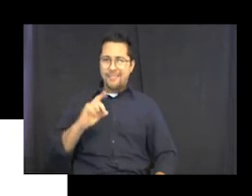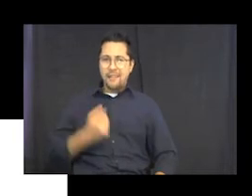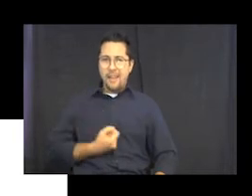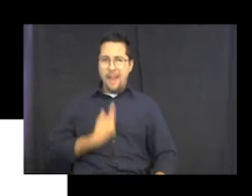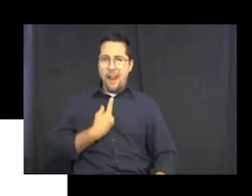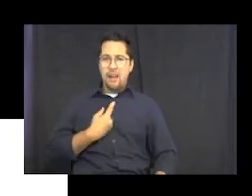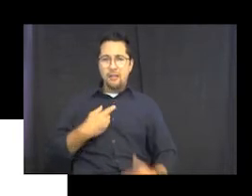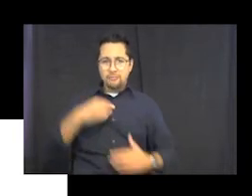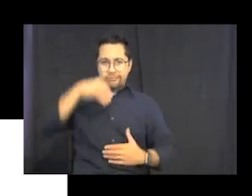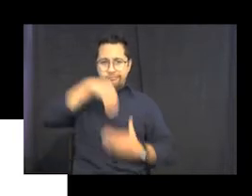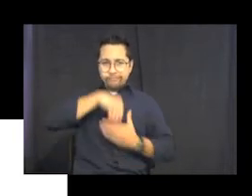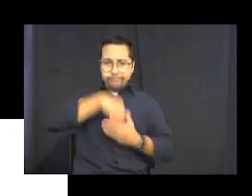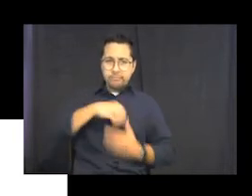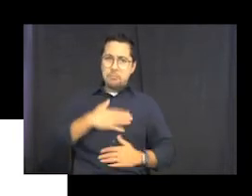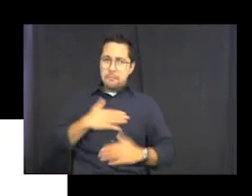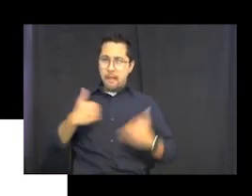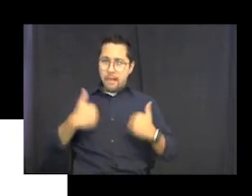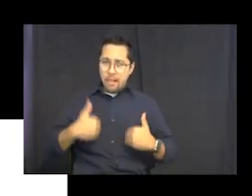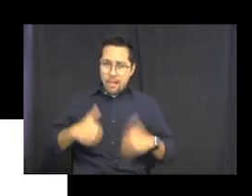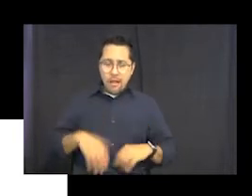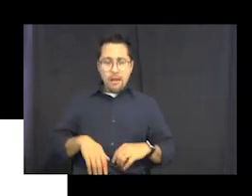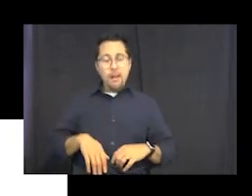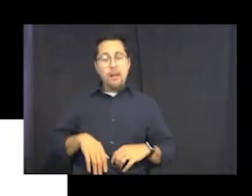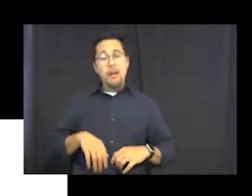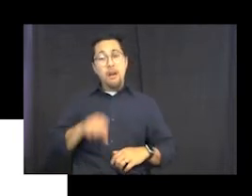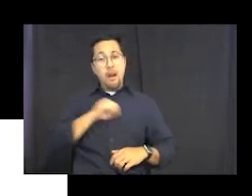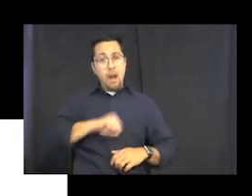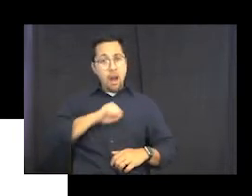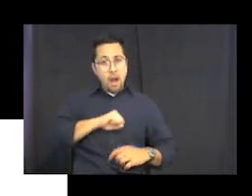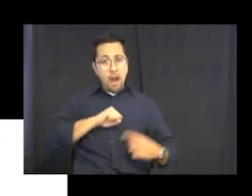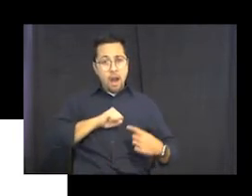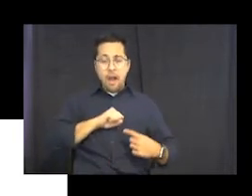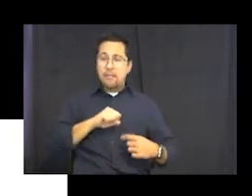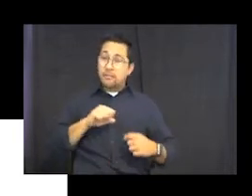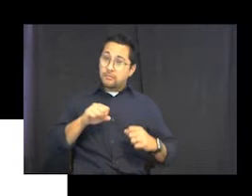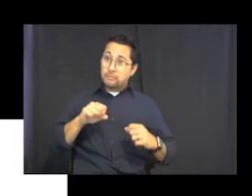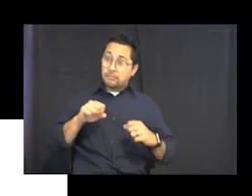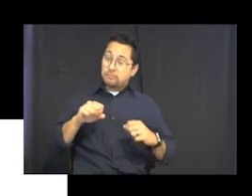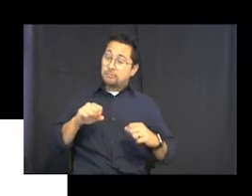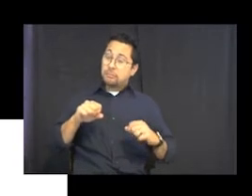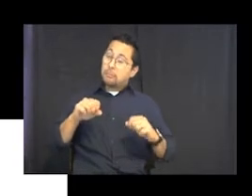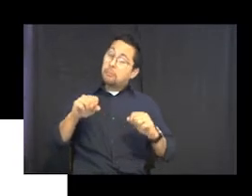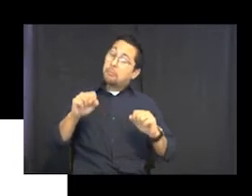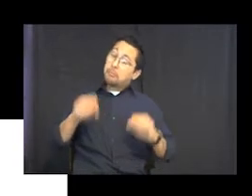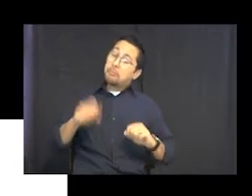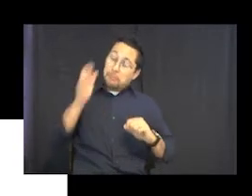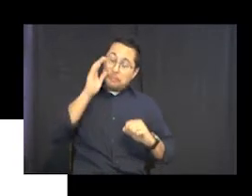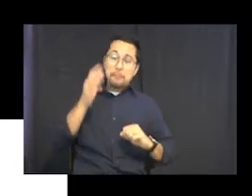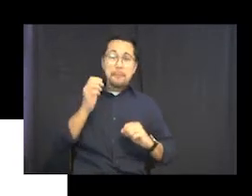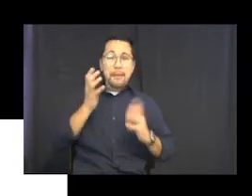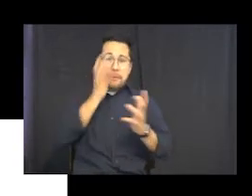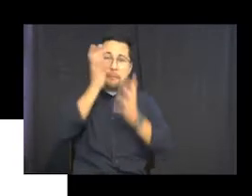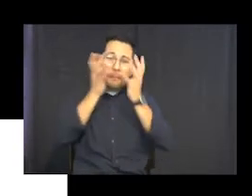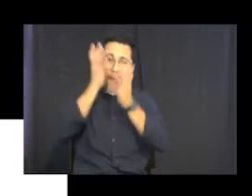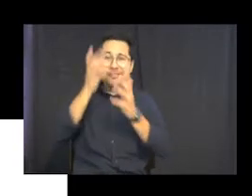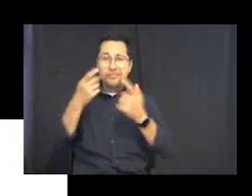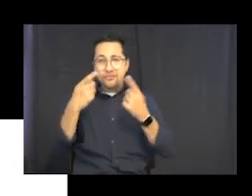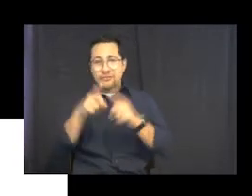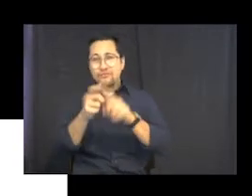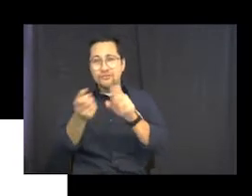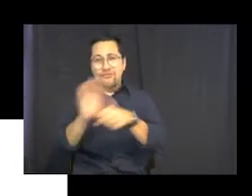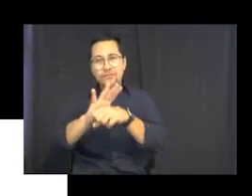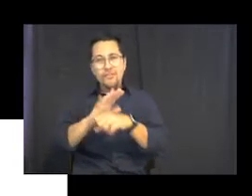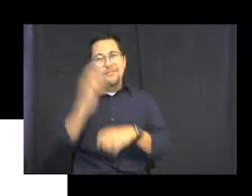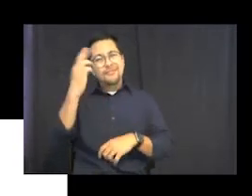my lungs. Cough can be embarrassing during COVID as